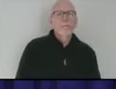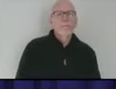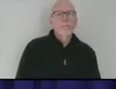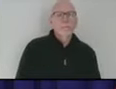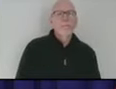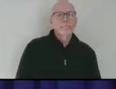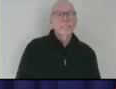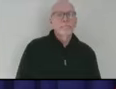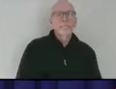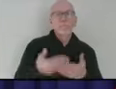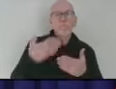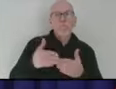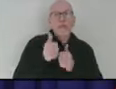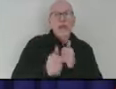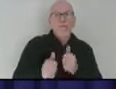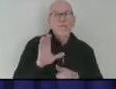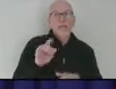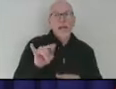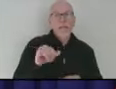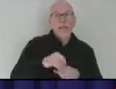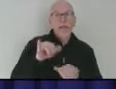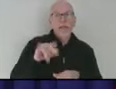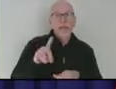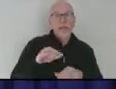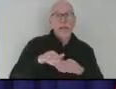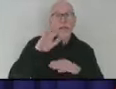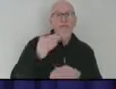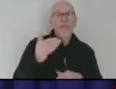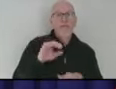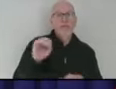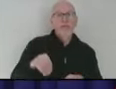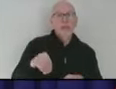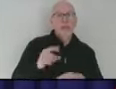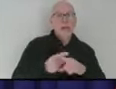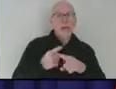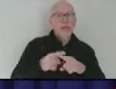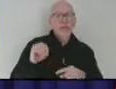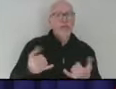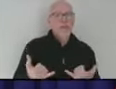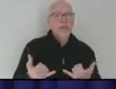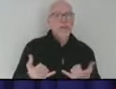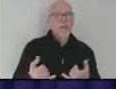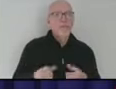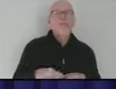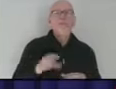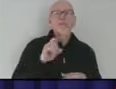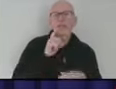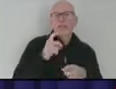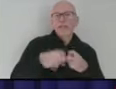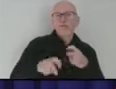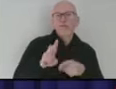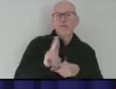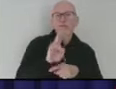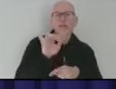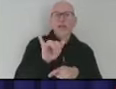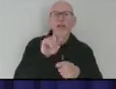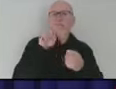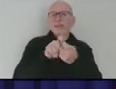almost every county in the state of Indiana is above 15% positivity right now. So it's really difficult to use those